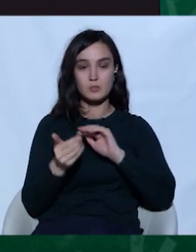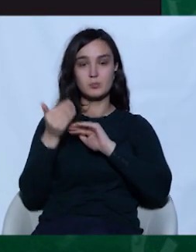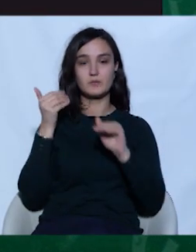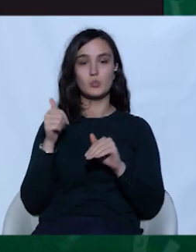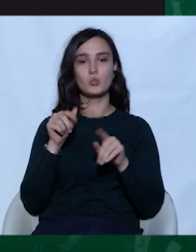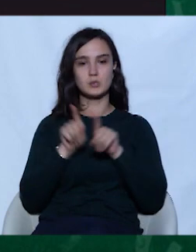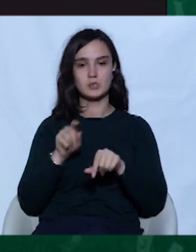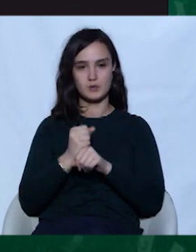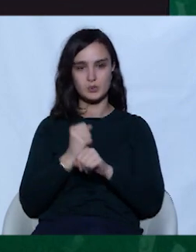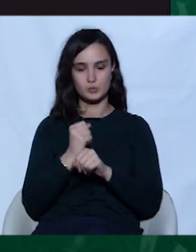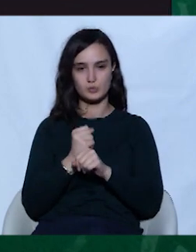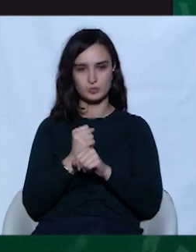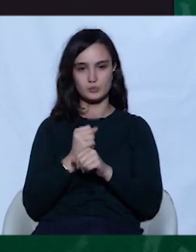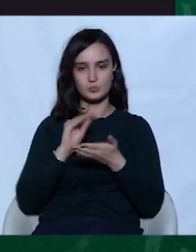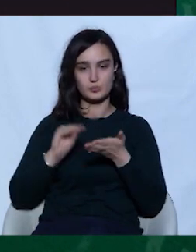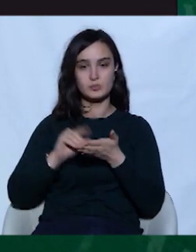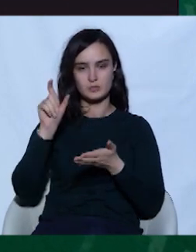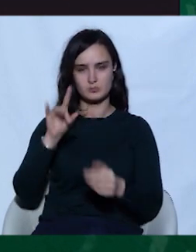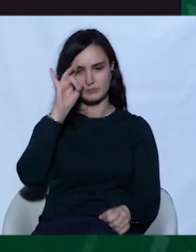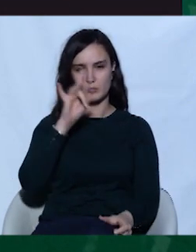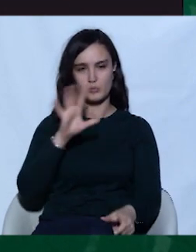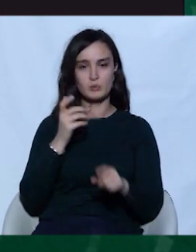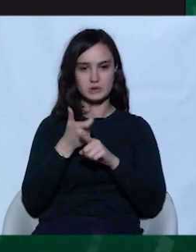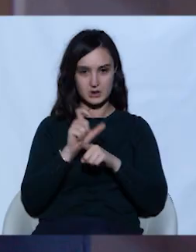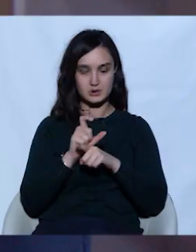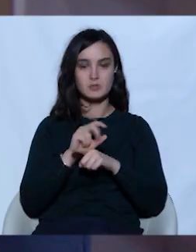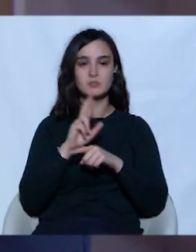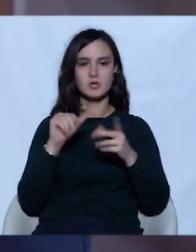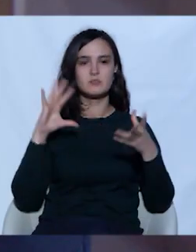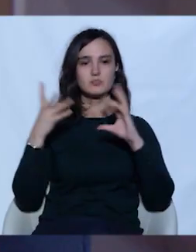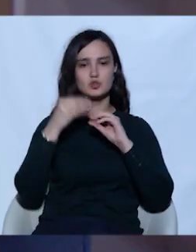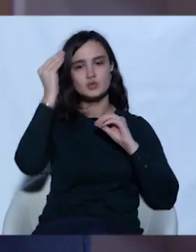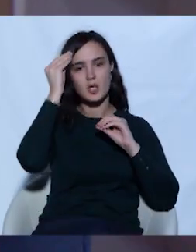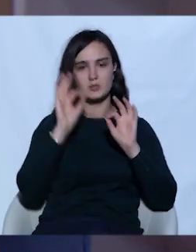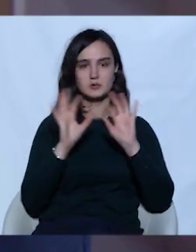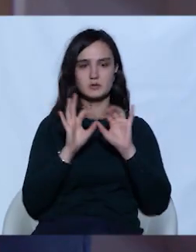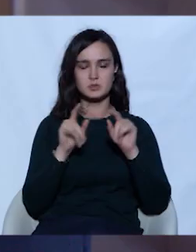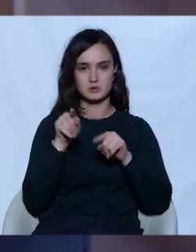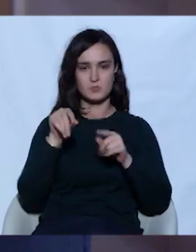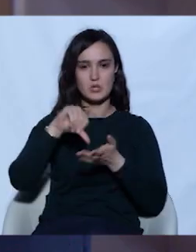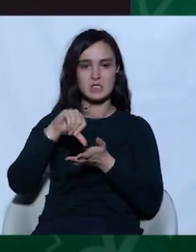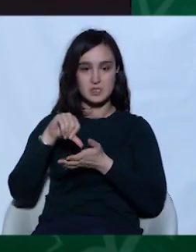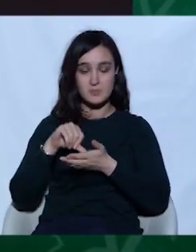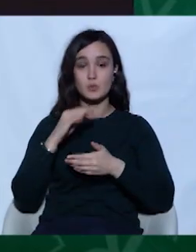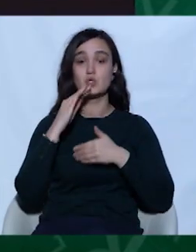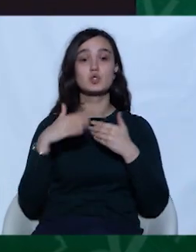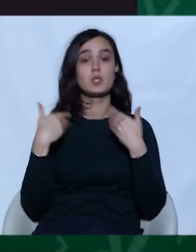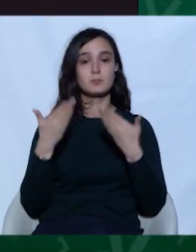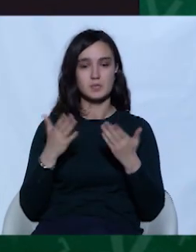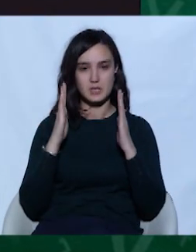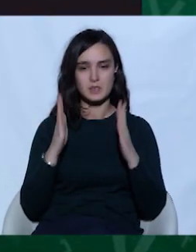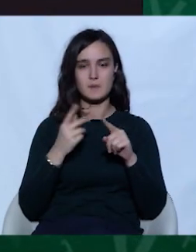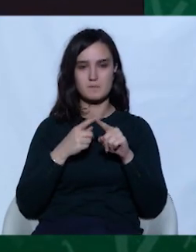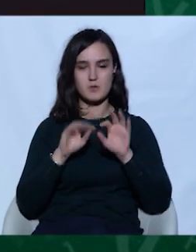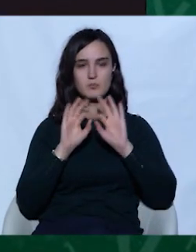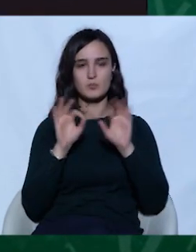look at the author, and then a summary of the book. After that, we'll really dive into the characters, the setting, and